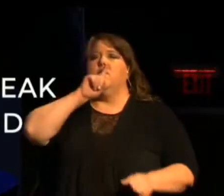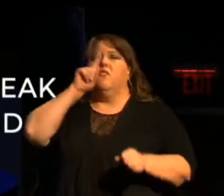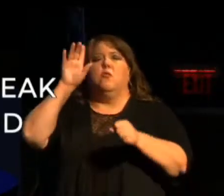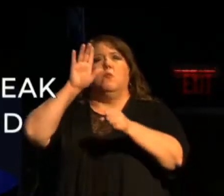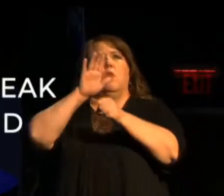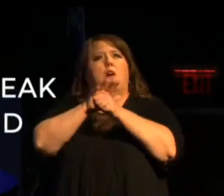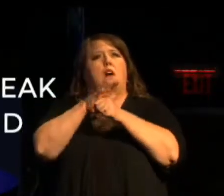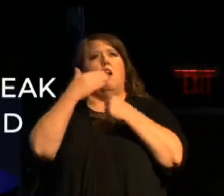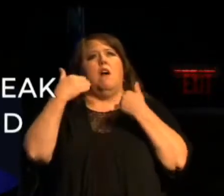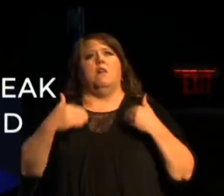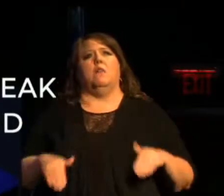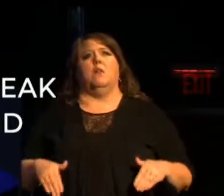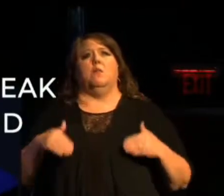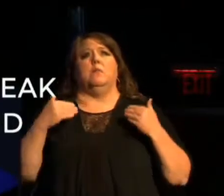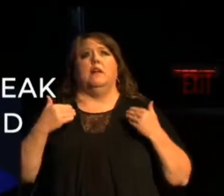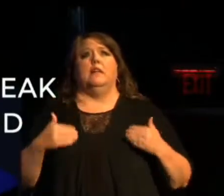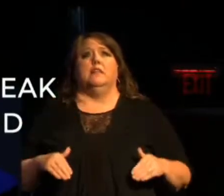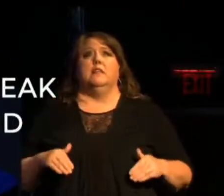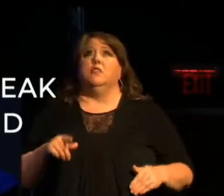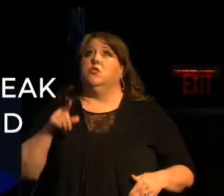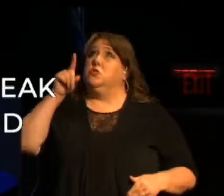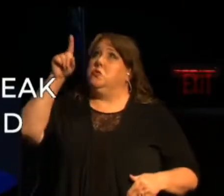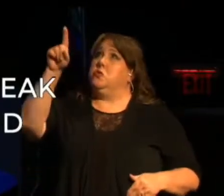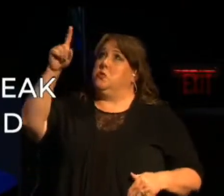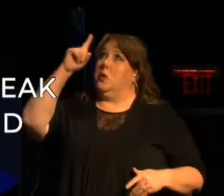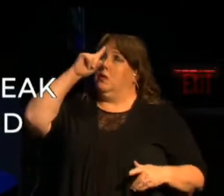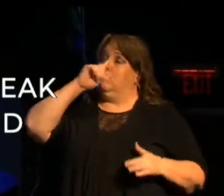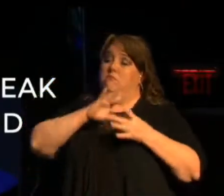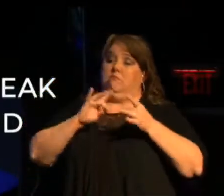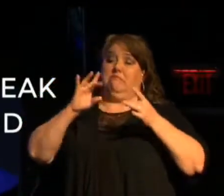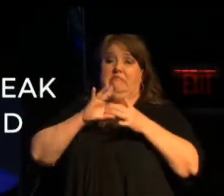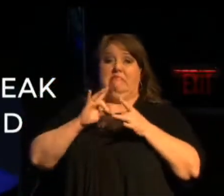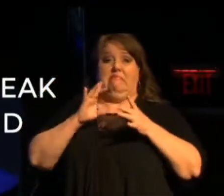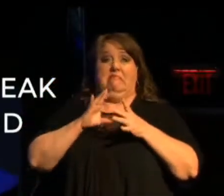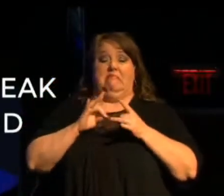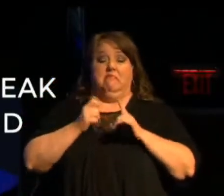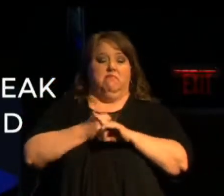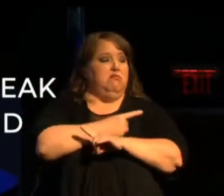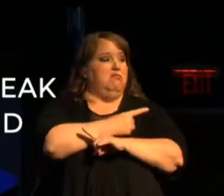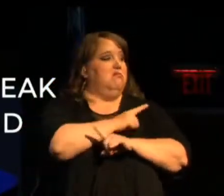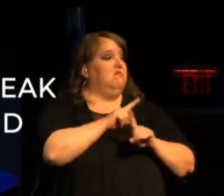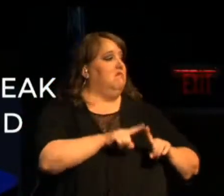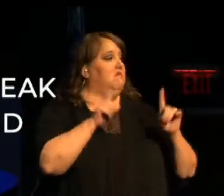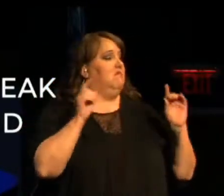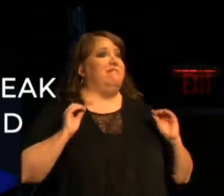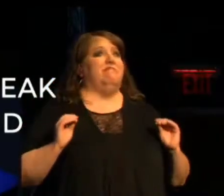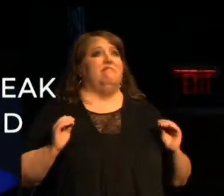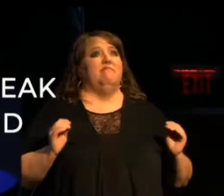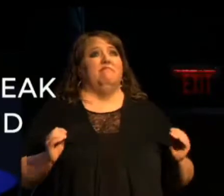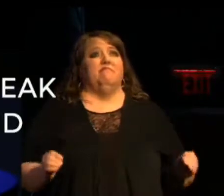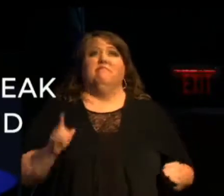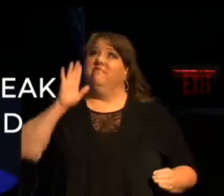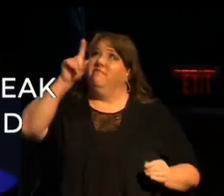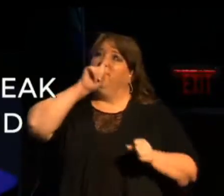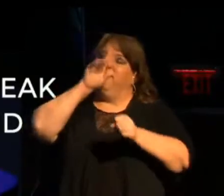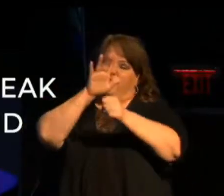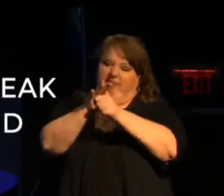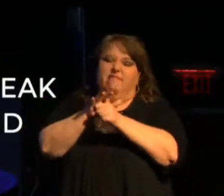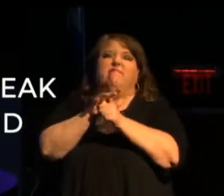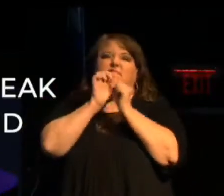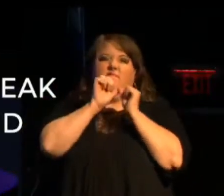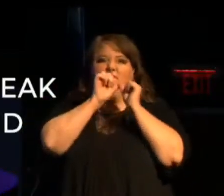God of your promise, you don't speak in vain, no syllable empty or